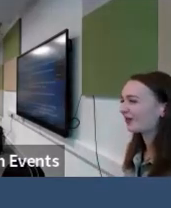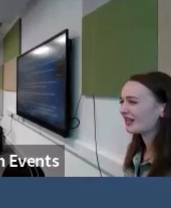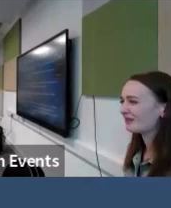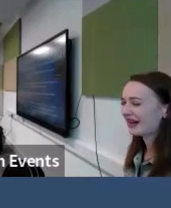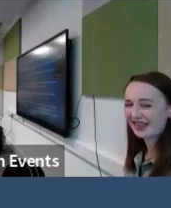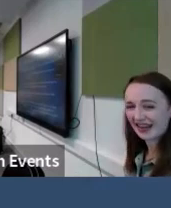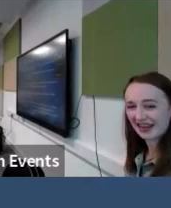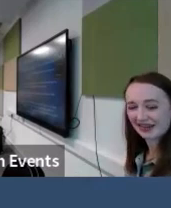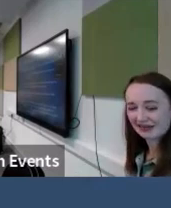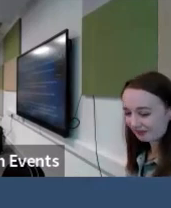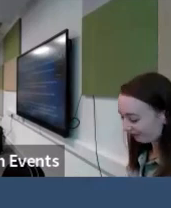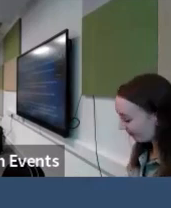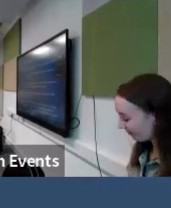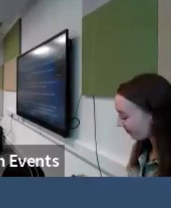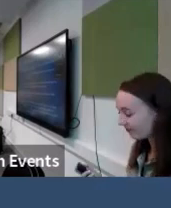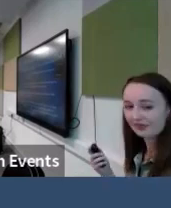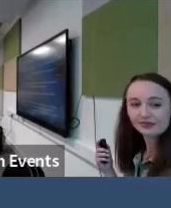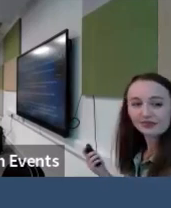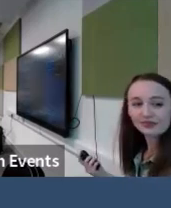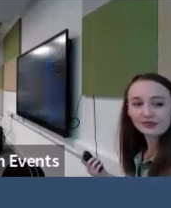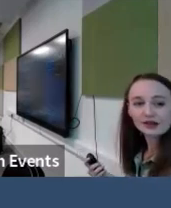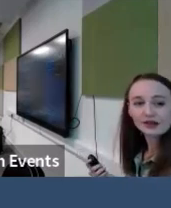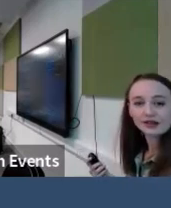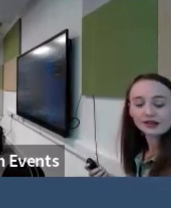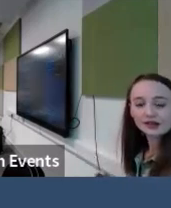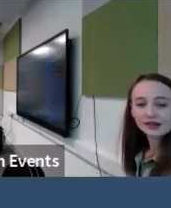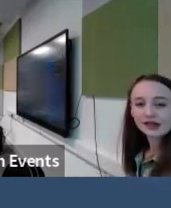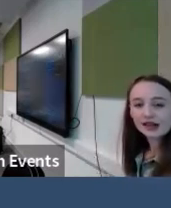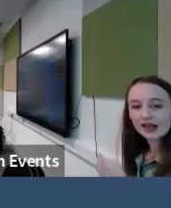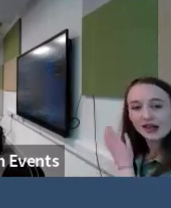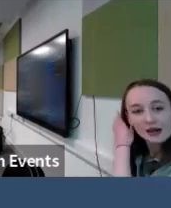to get the hang of than you might think.